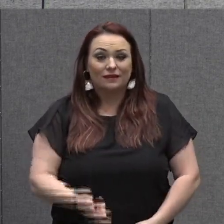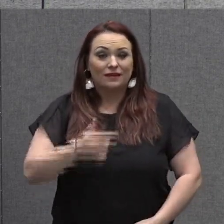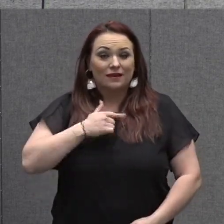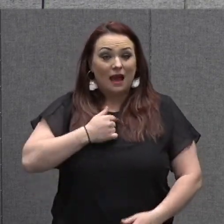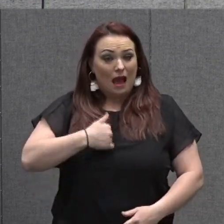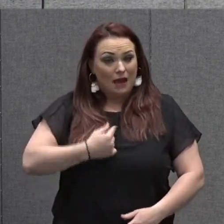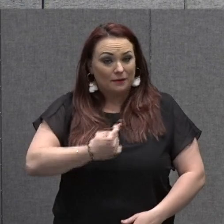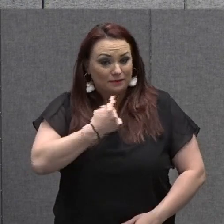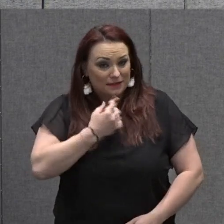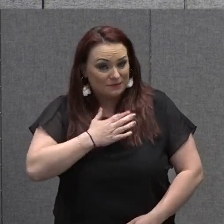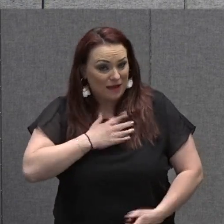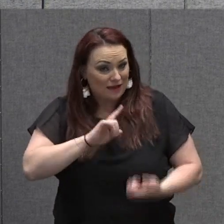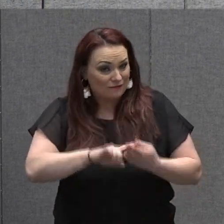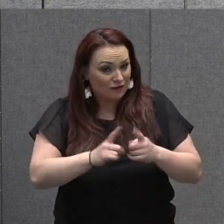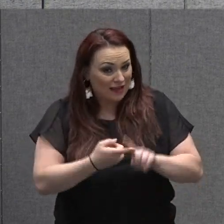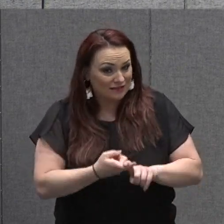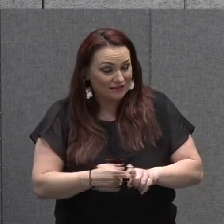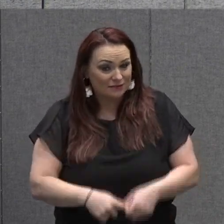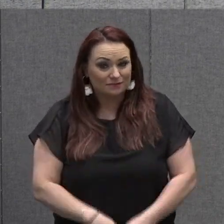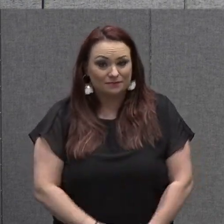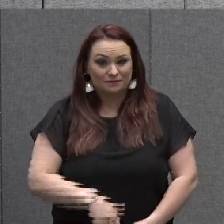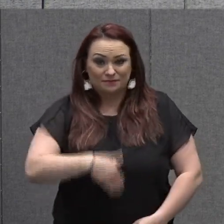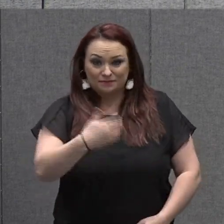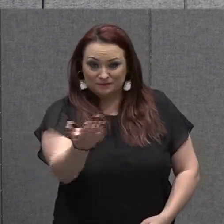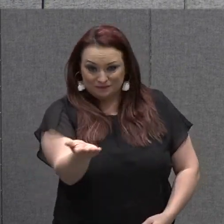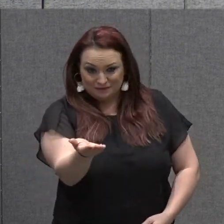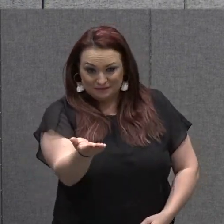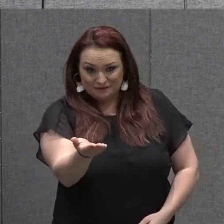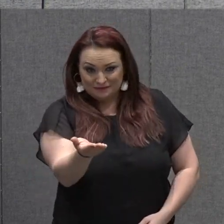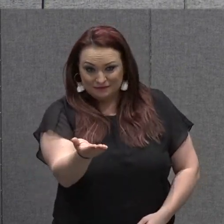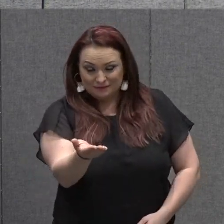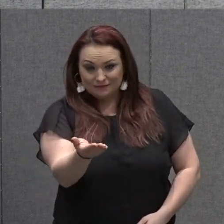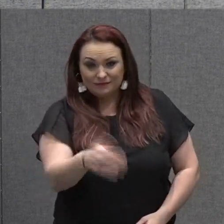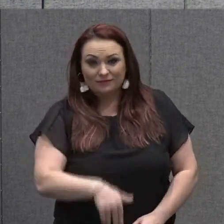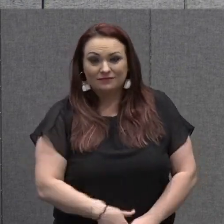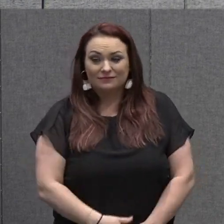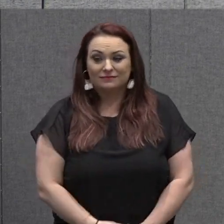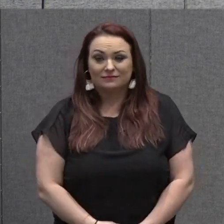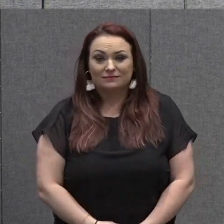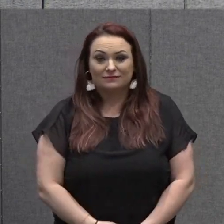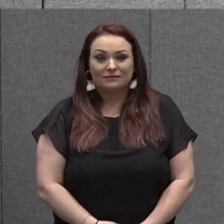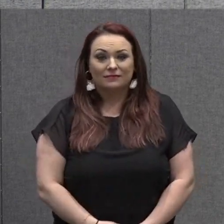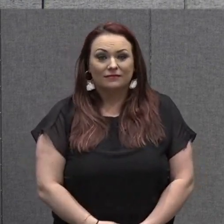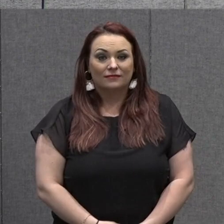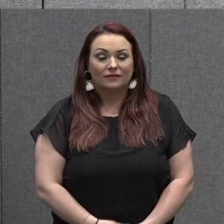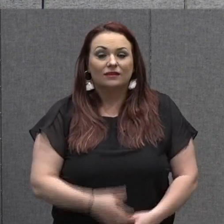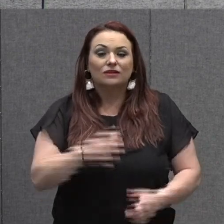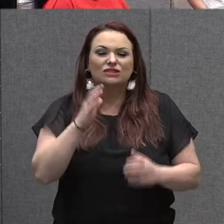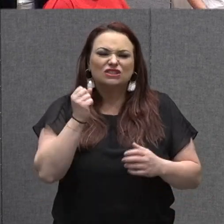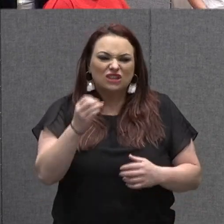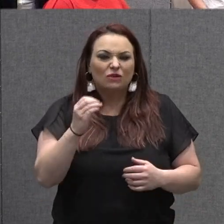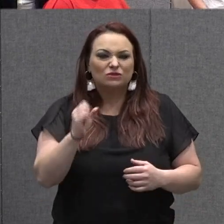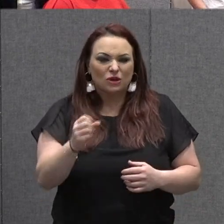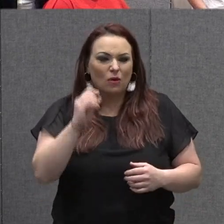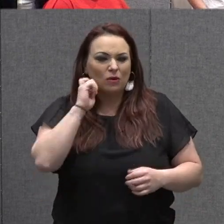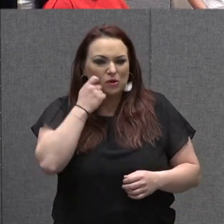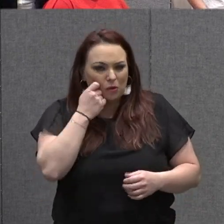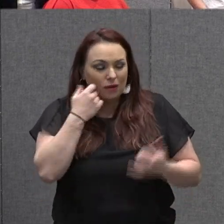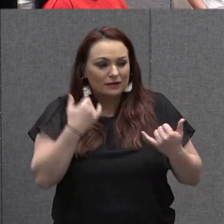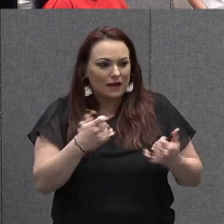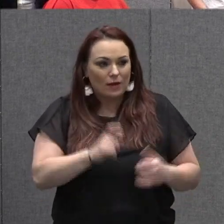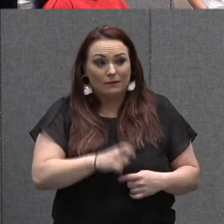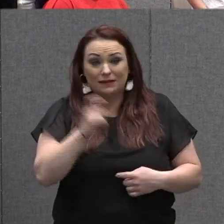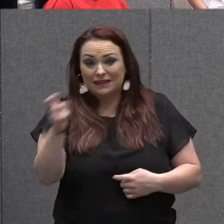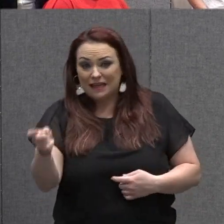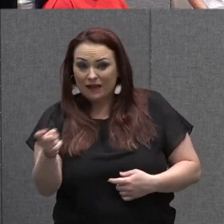turn. I miss my friends. Your turn. I miss my friends. So cool. Now I'm going to give this